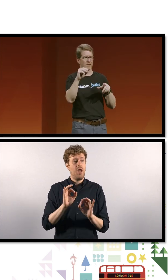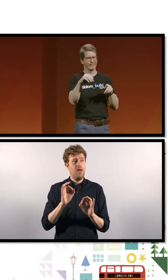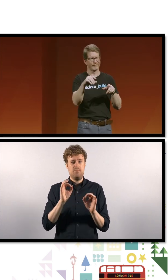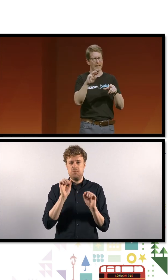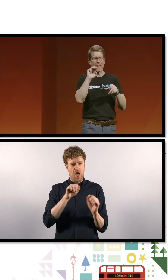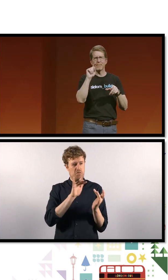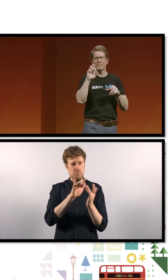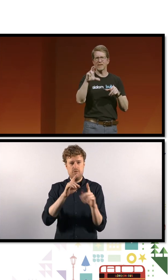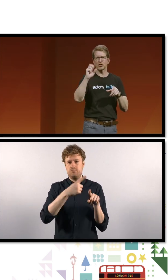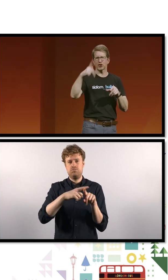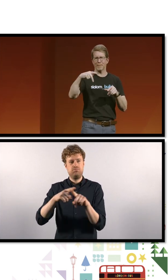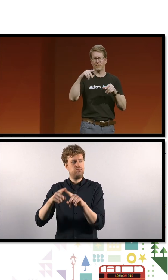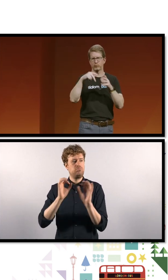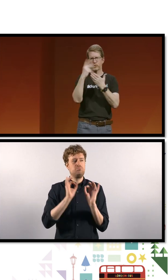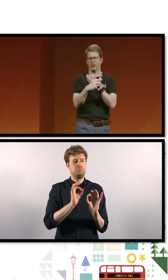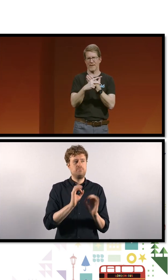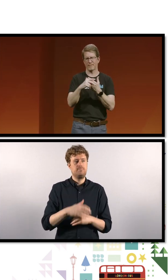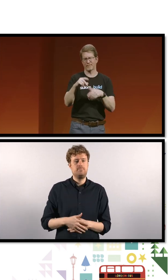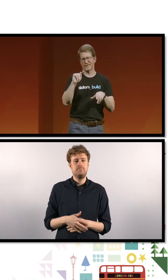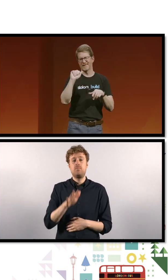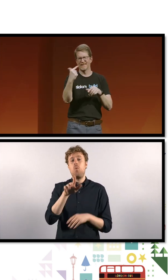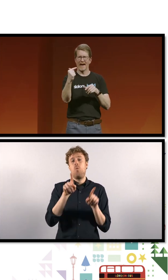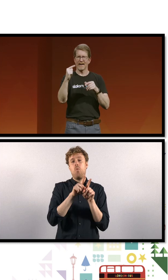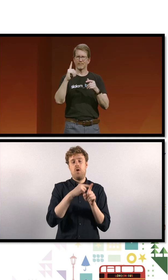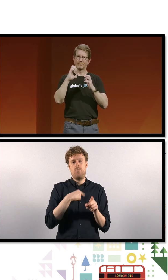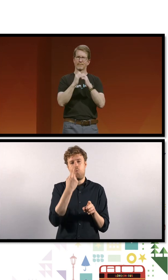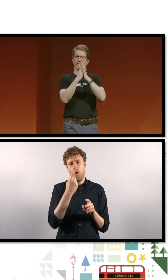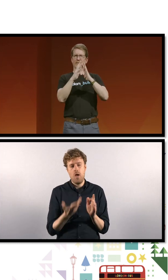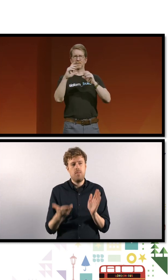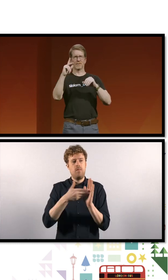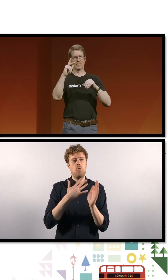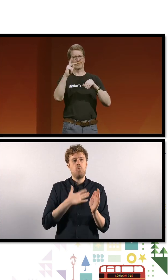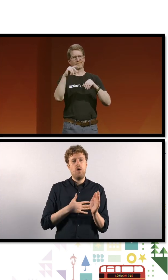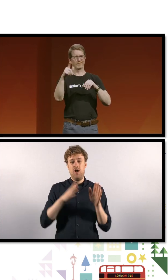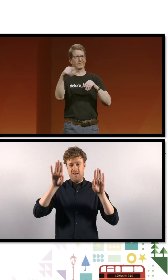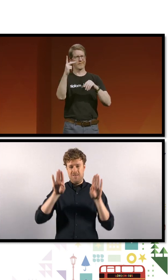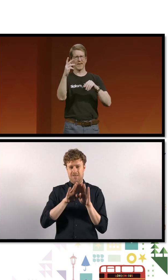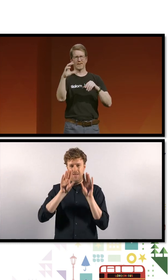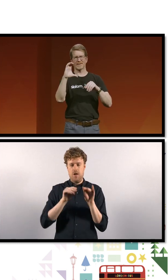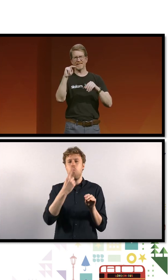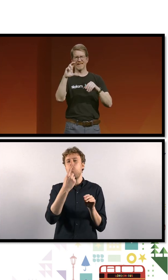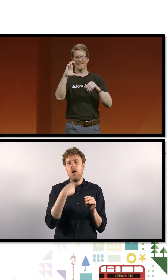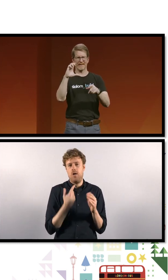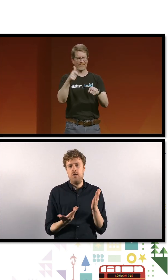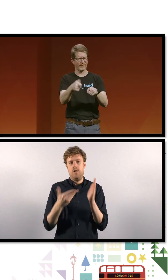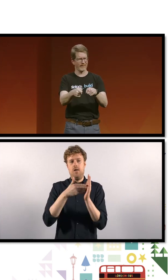we close, there is a new mentorship program that the TAG